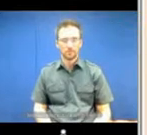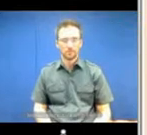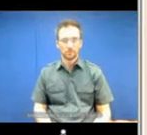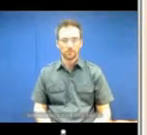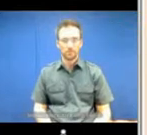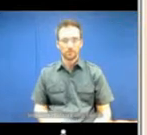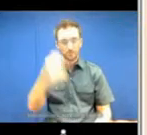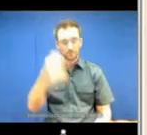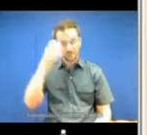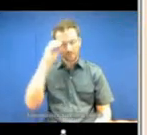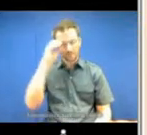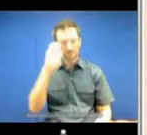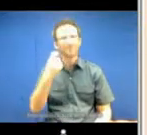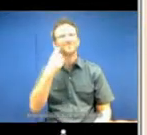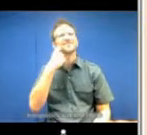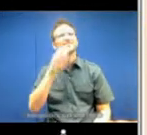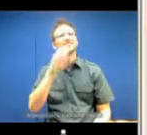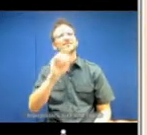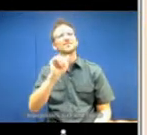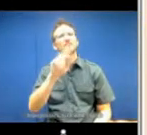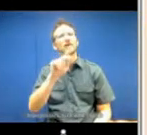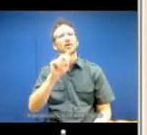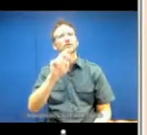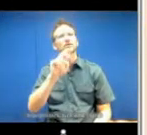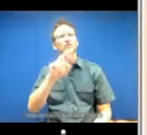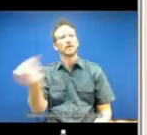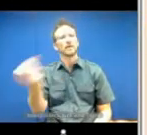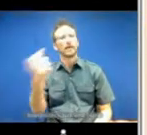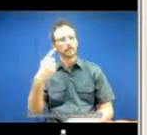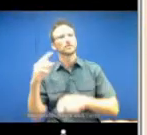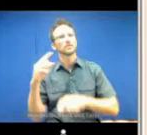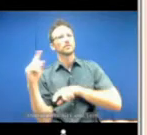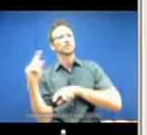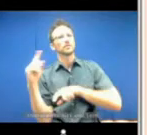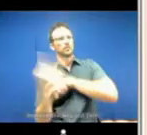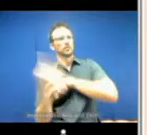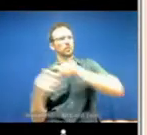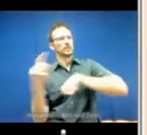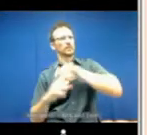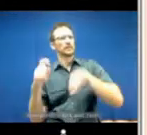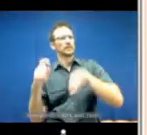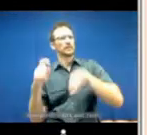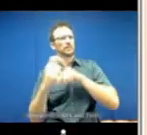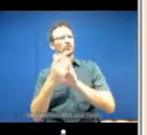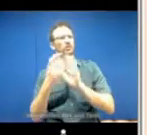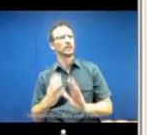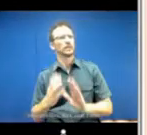And Barbara asked, why is the deposing attorney out of the sightline of the proceedings interpreters?